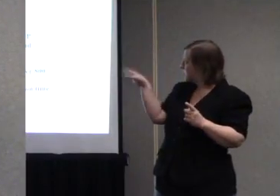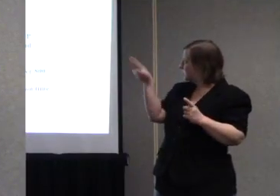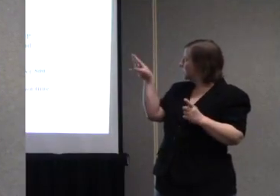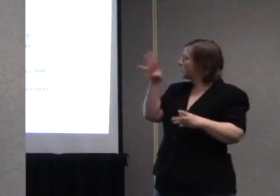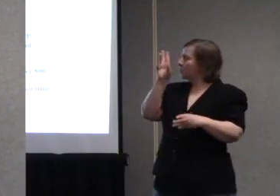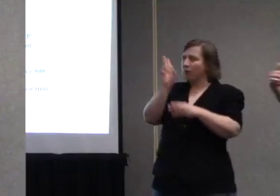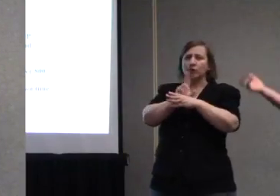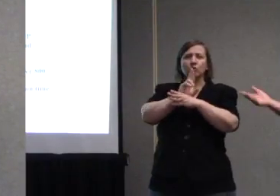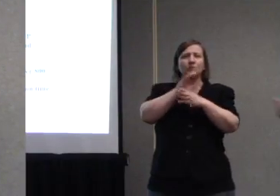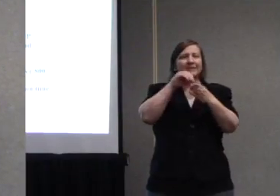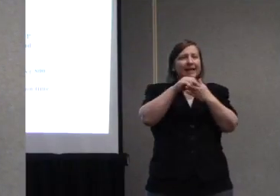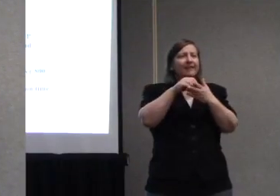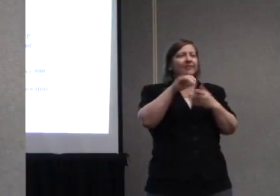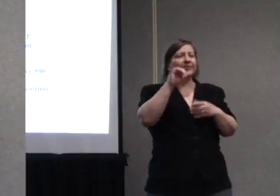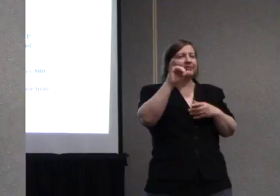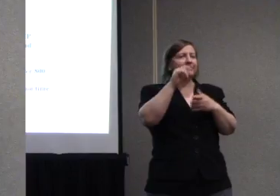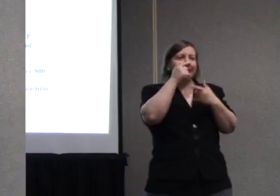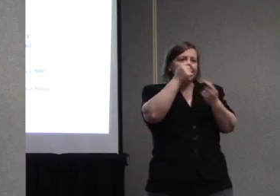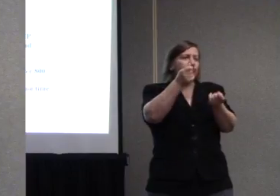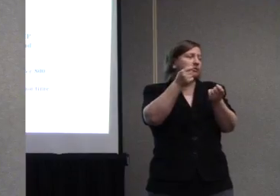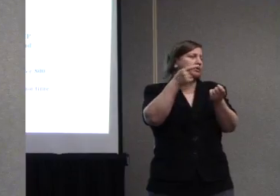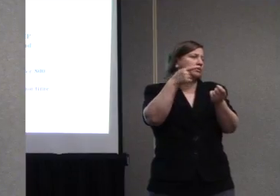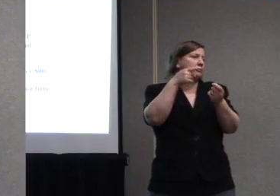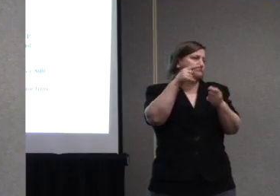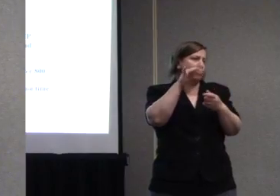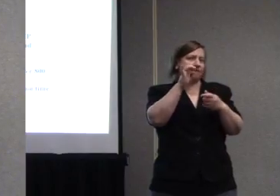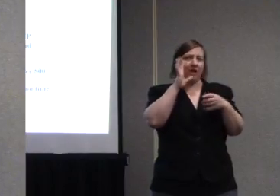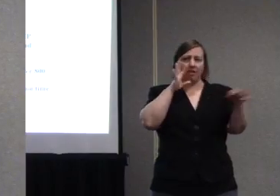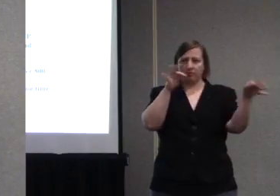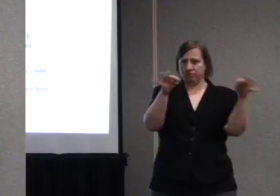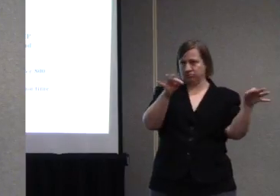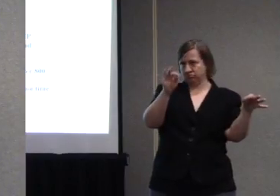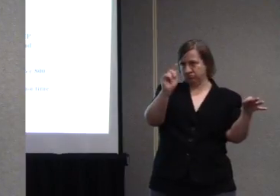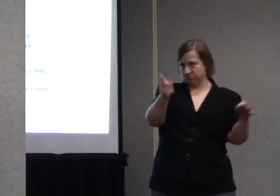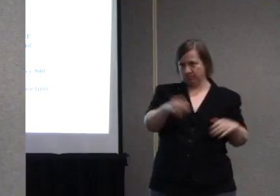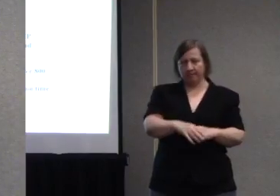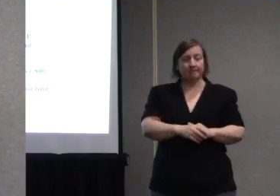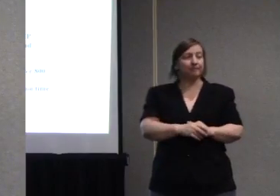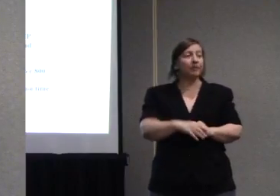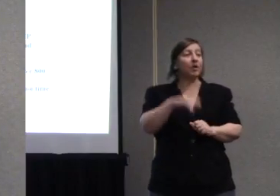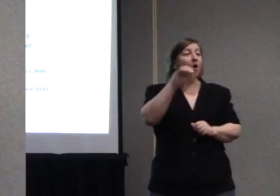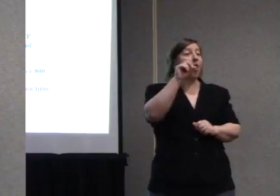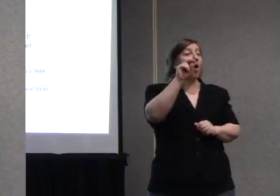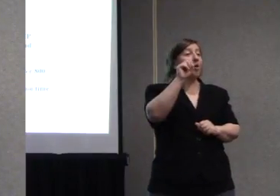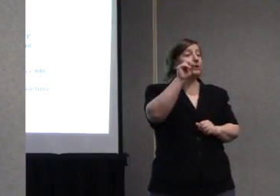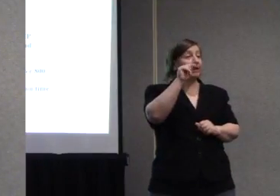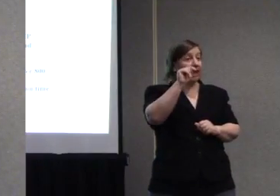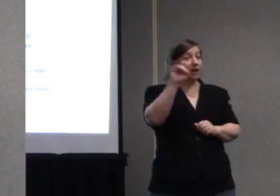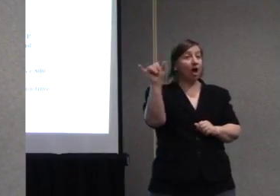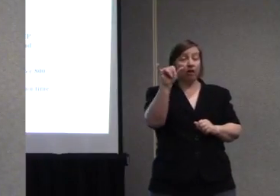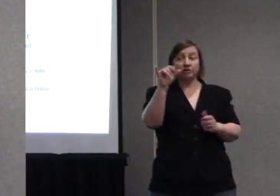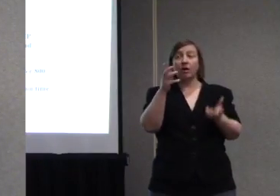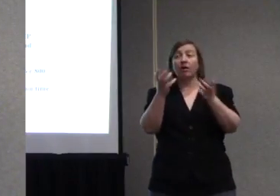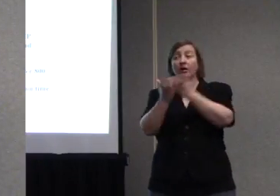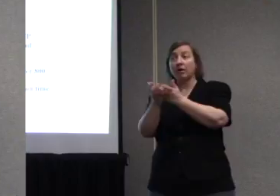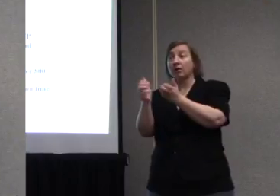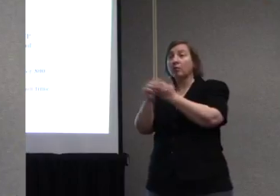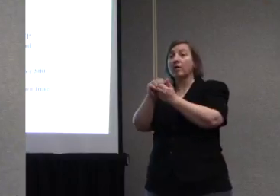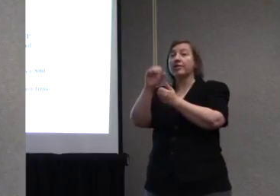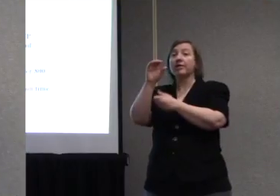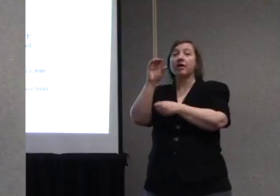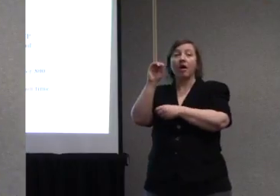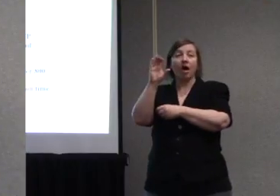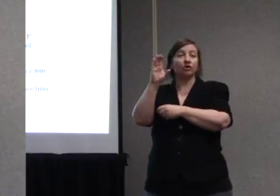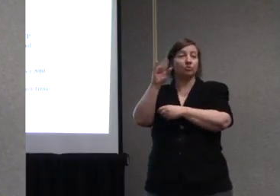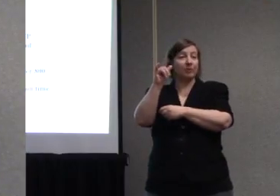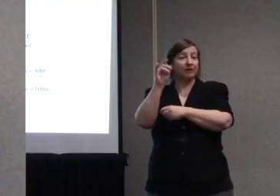we've got up there that are used in the interest profiler, which I'll get into in just a minute. The ONET is also